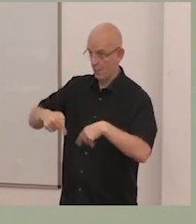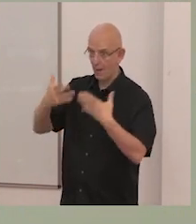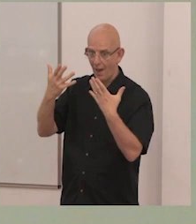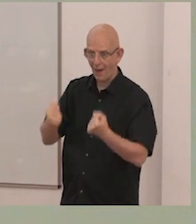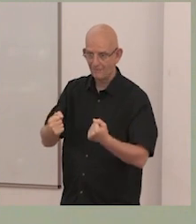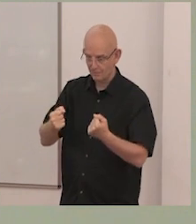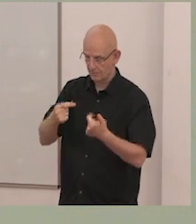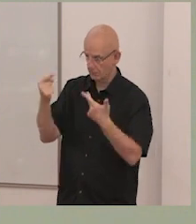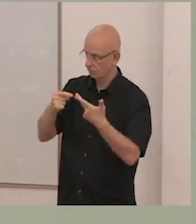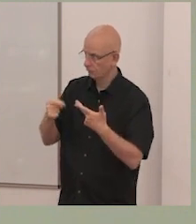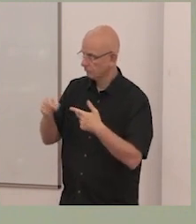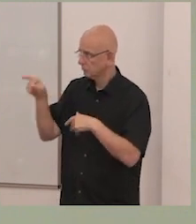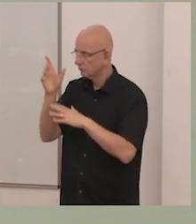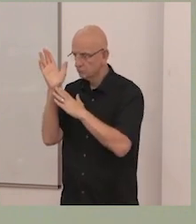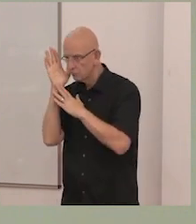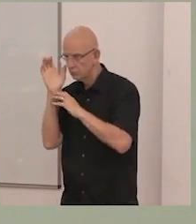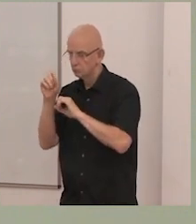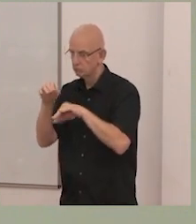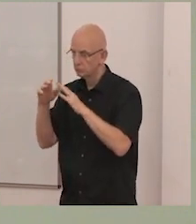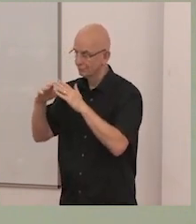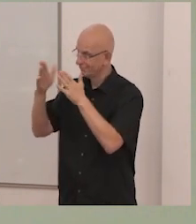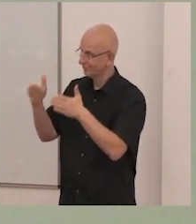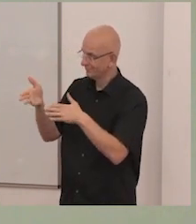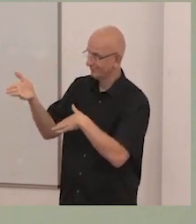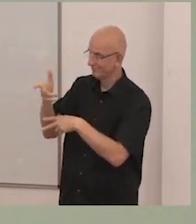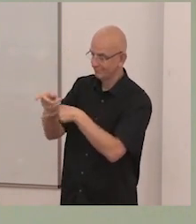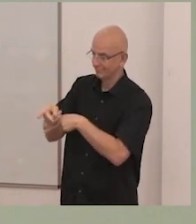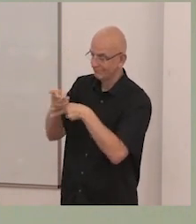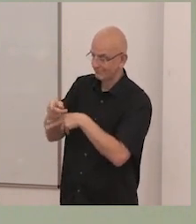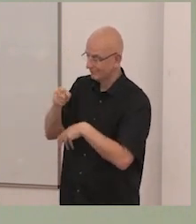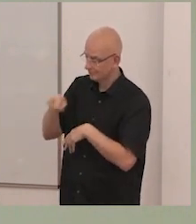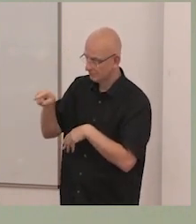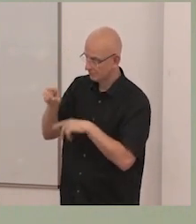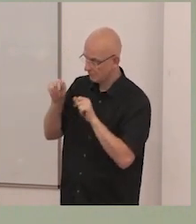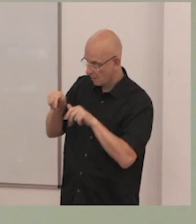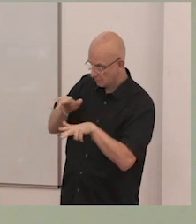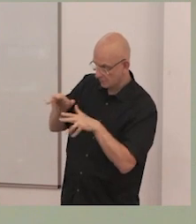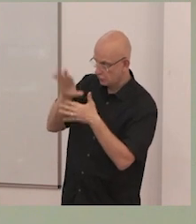rights and the needs of the child, and so on. So, as